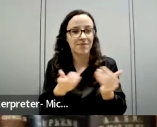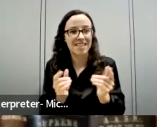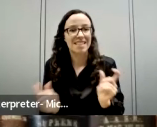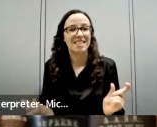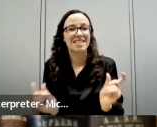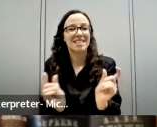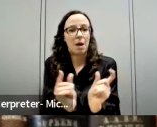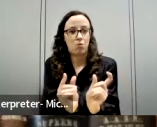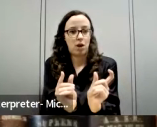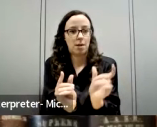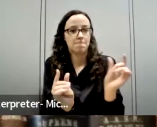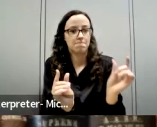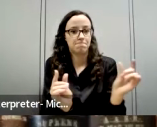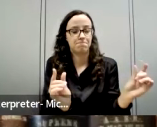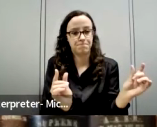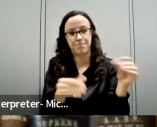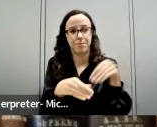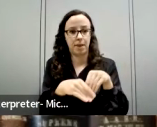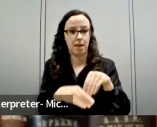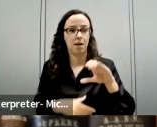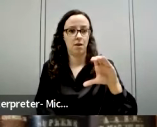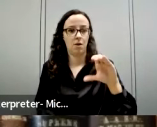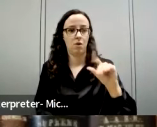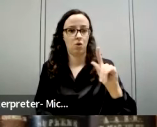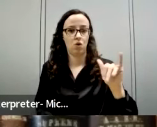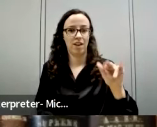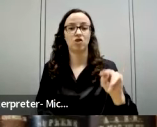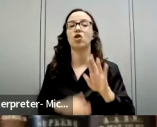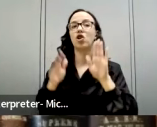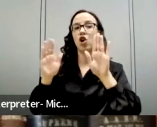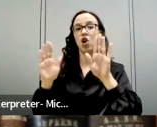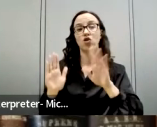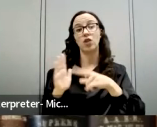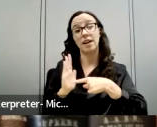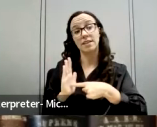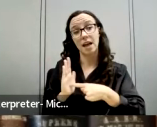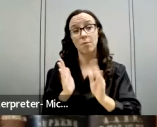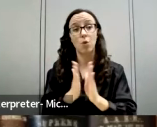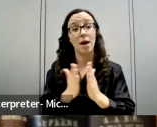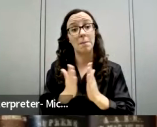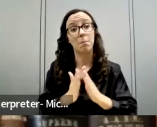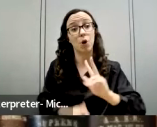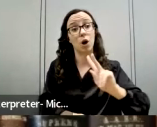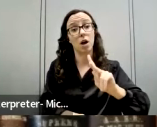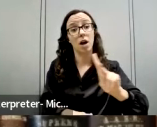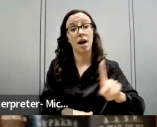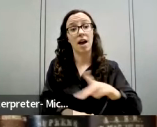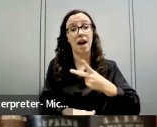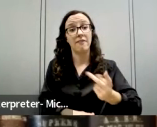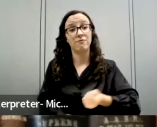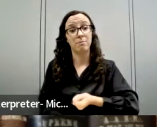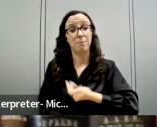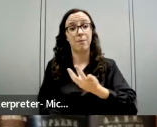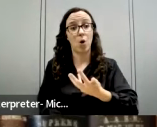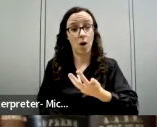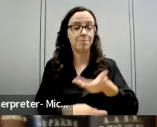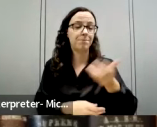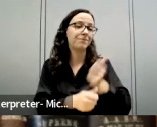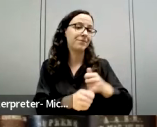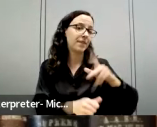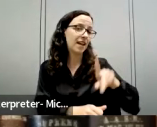them into a collection. So a great example would be a book of poems, right? Every poem has its